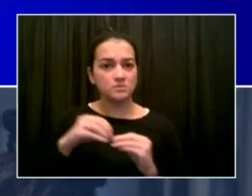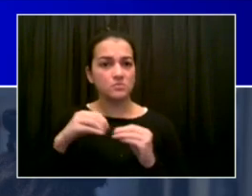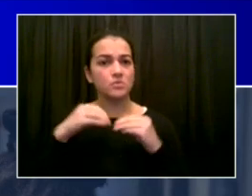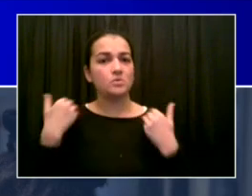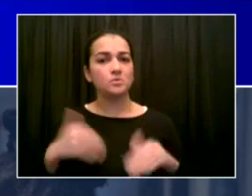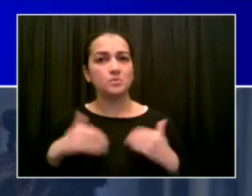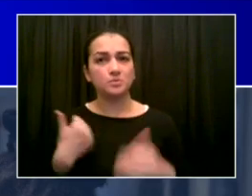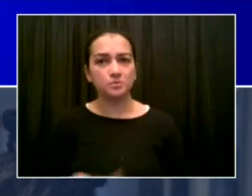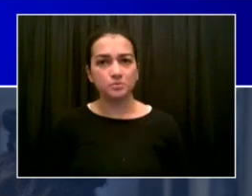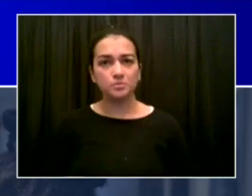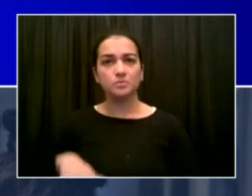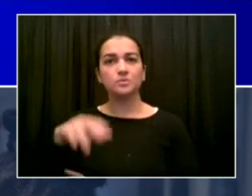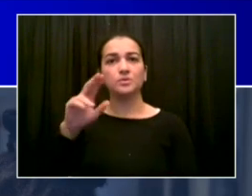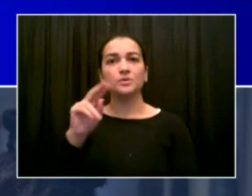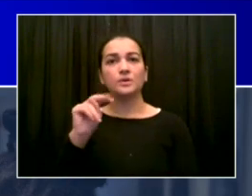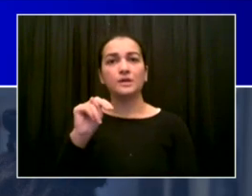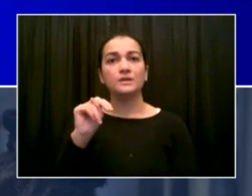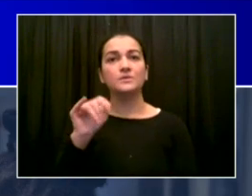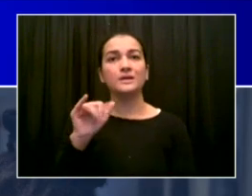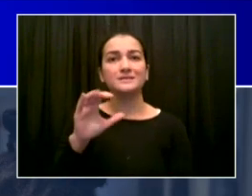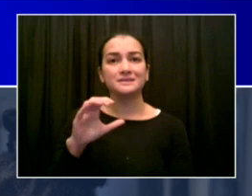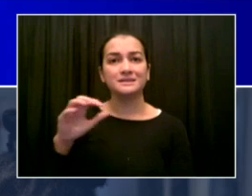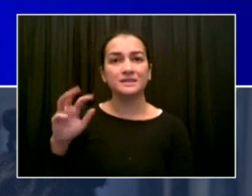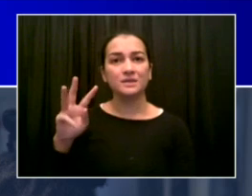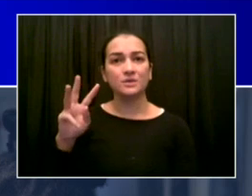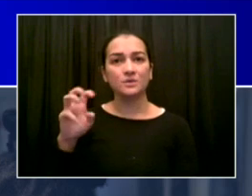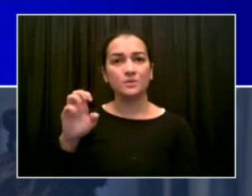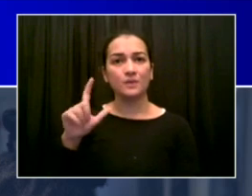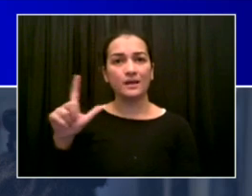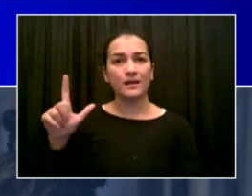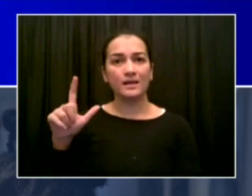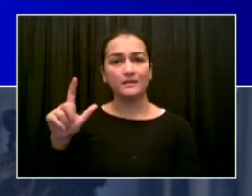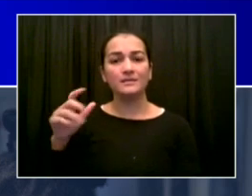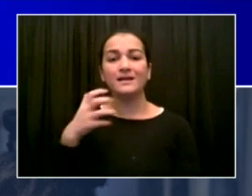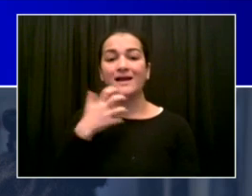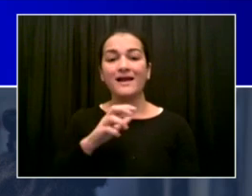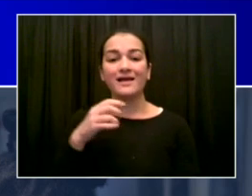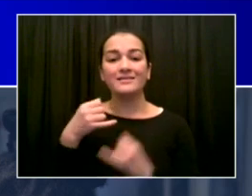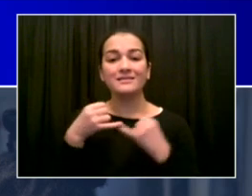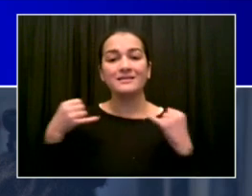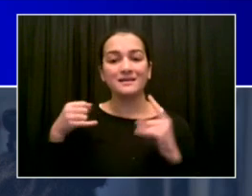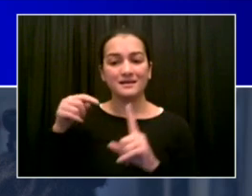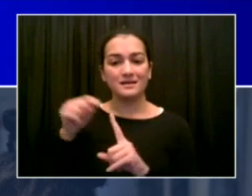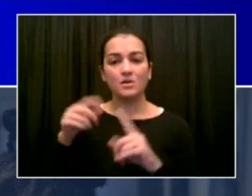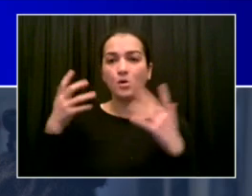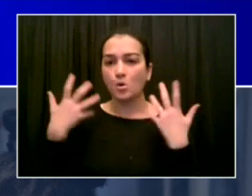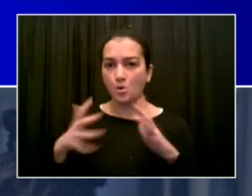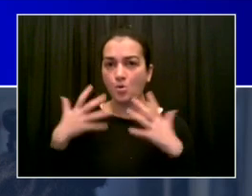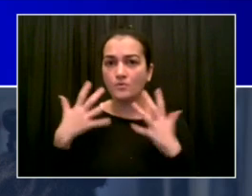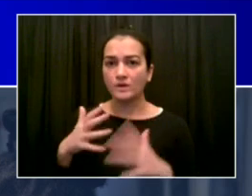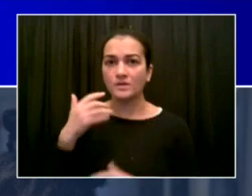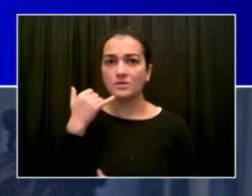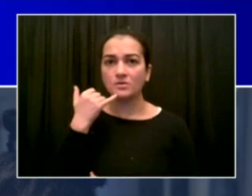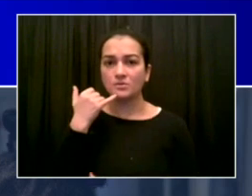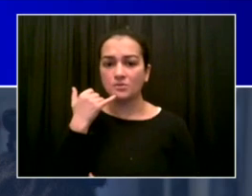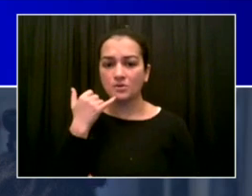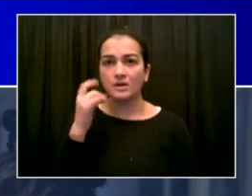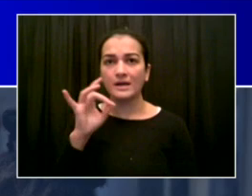incredible approach has answered 1.5 million calls, texts, and